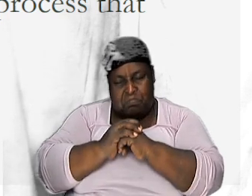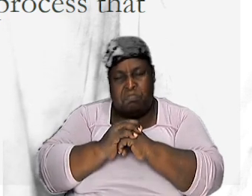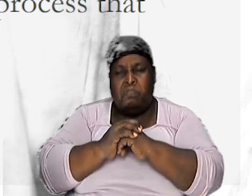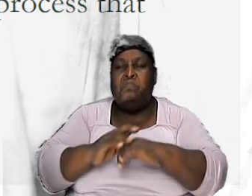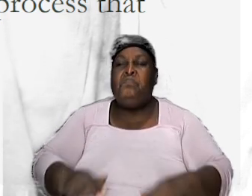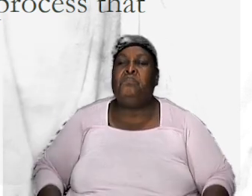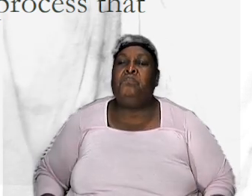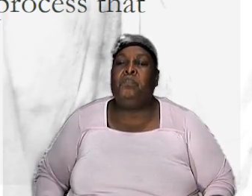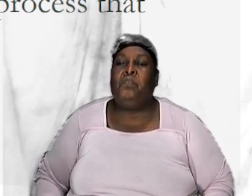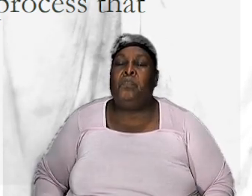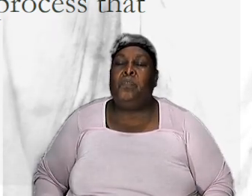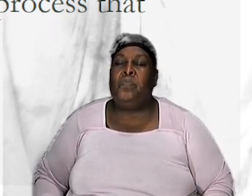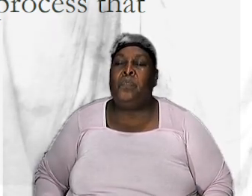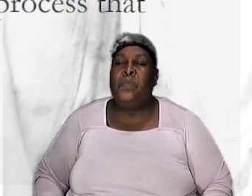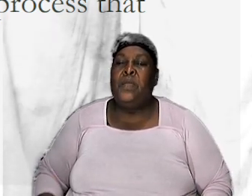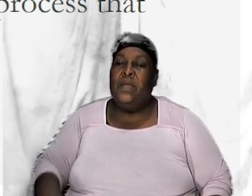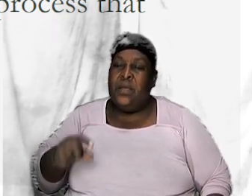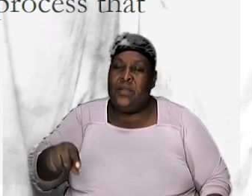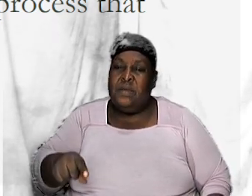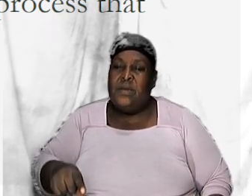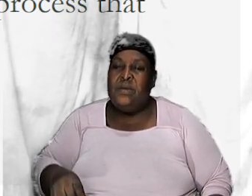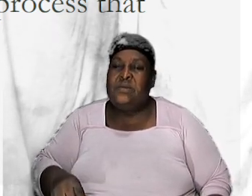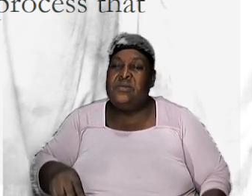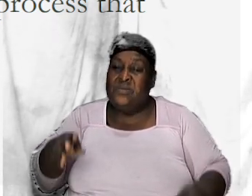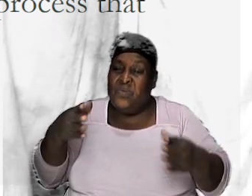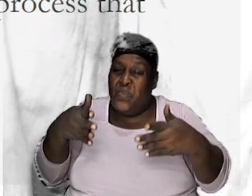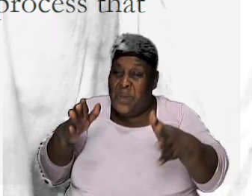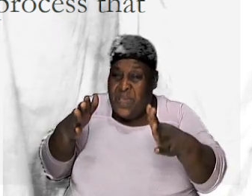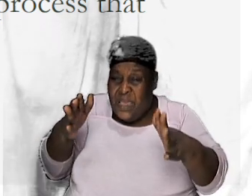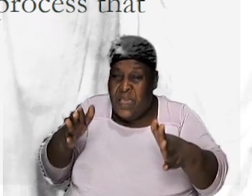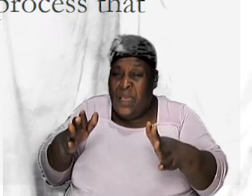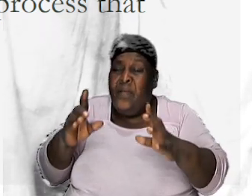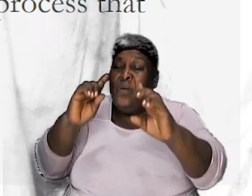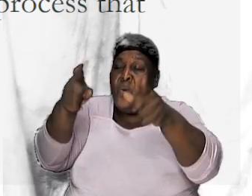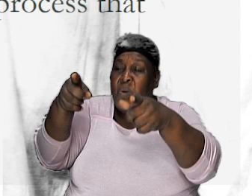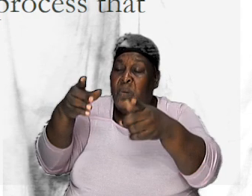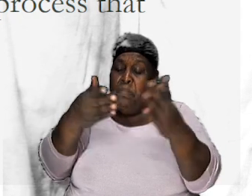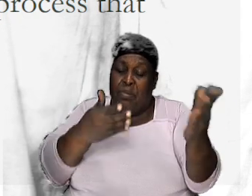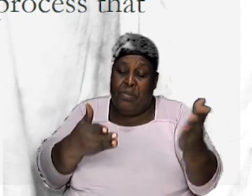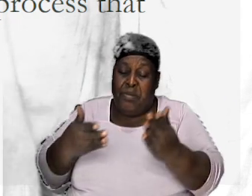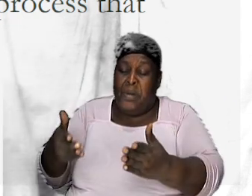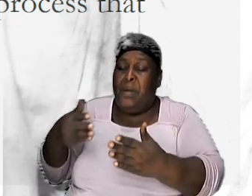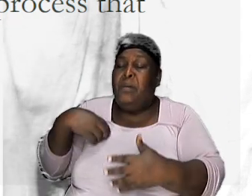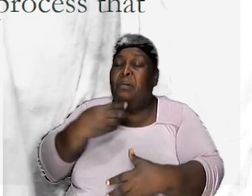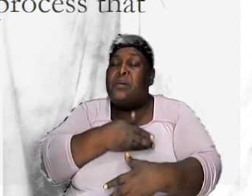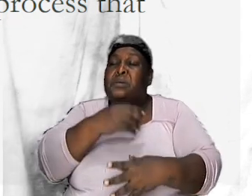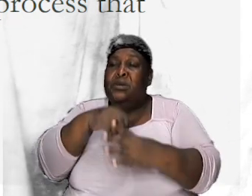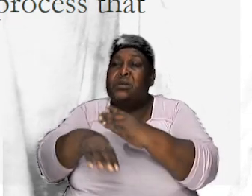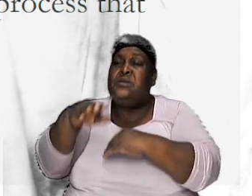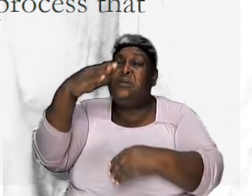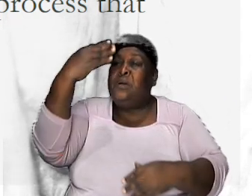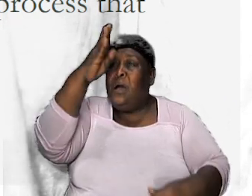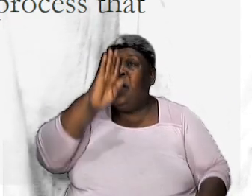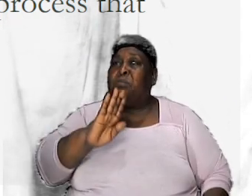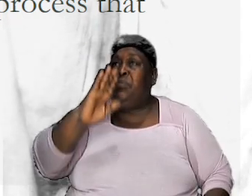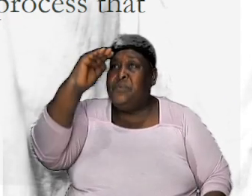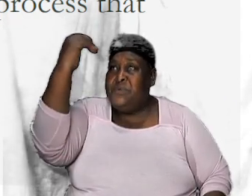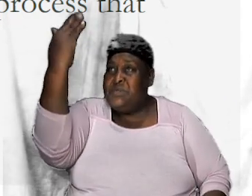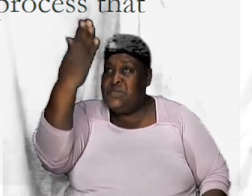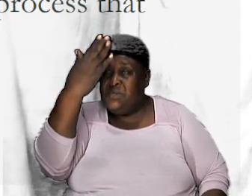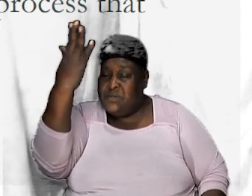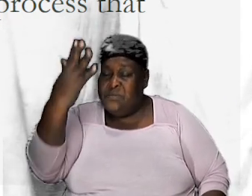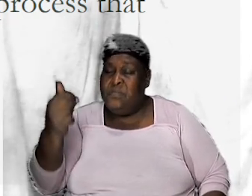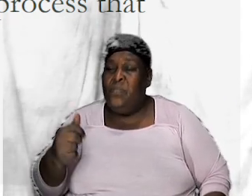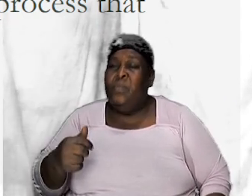Amen. And truth be told, this is the pattern that gets us into the presence of God. Now, one of the things we want to do is